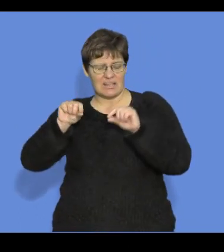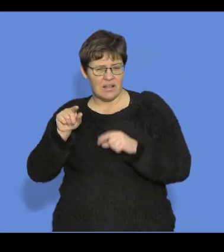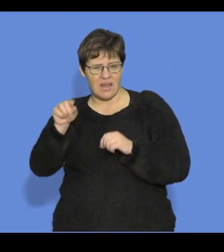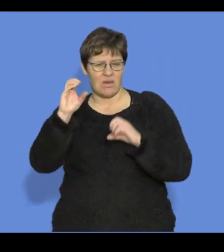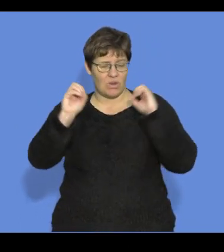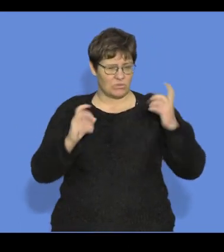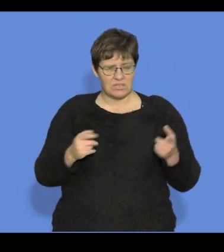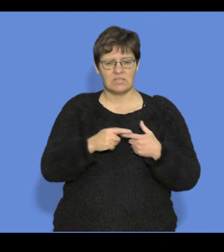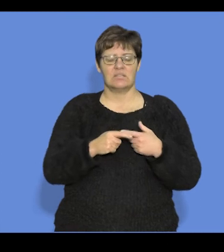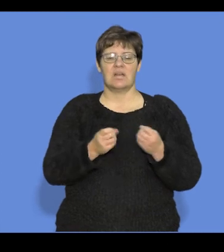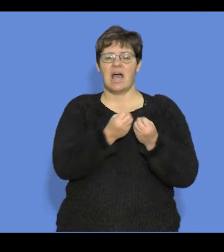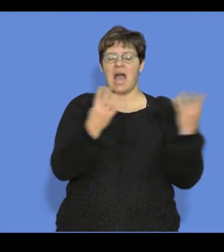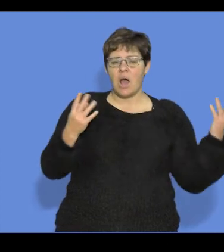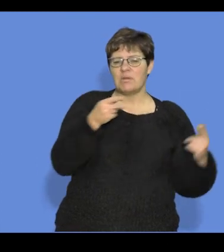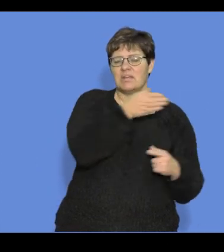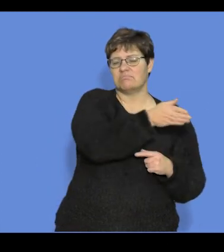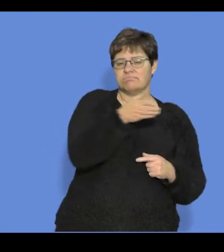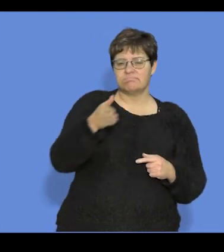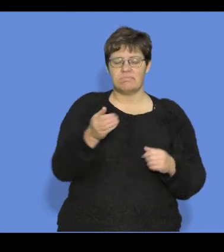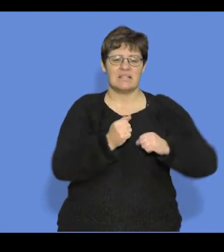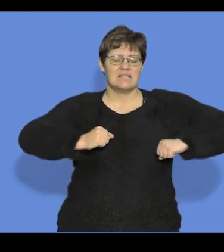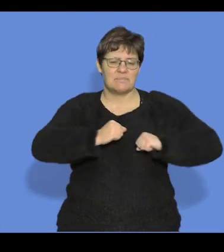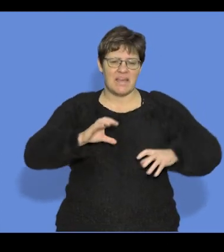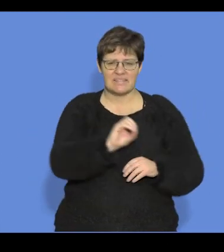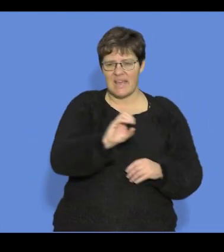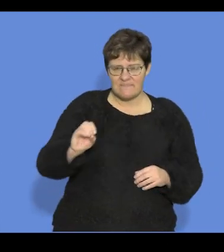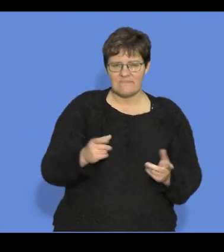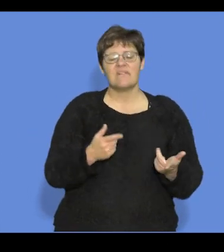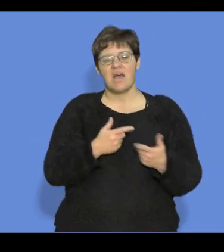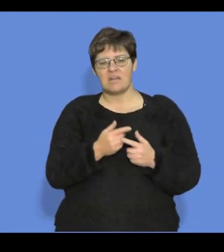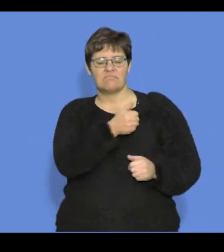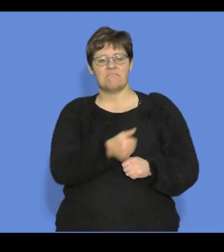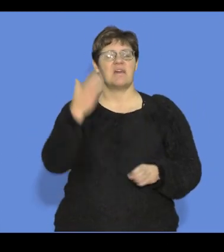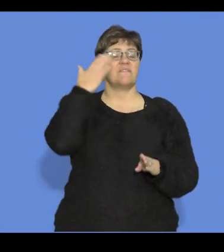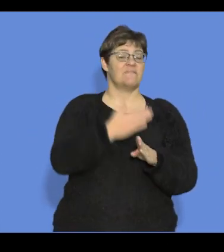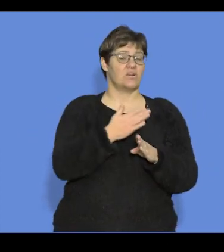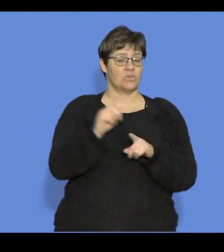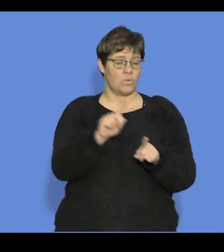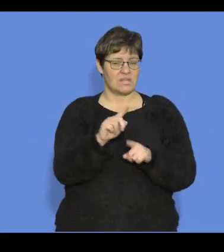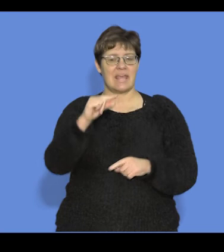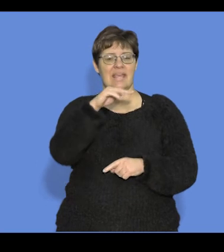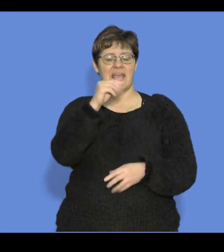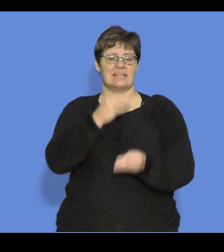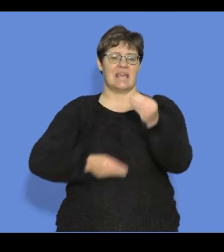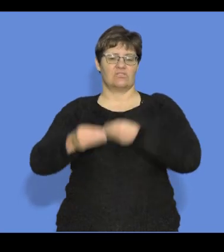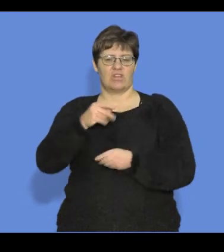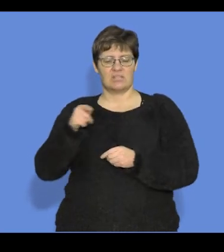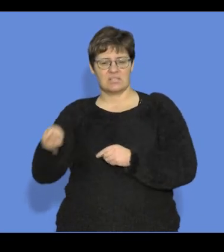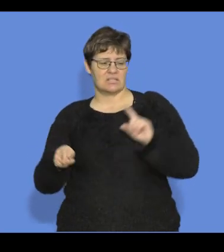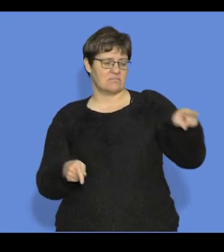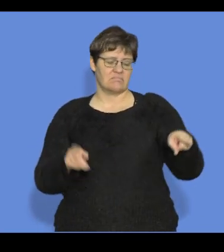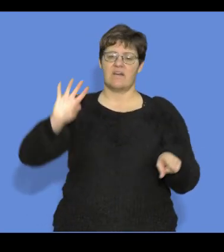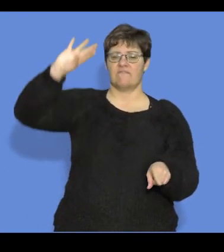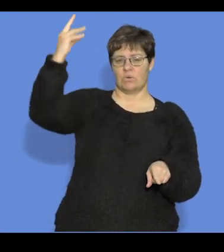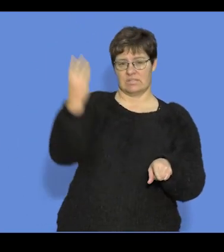absent, number of chloroplasts, lots or a little, and the main function, which is gaseous exchange or